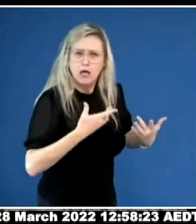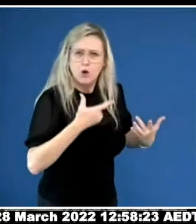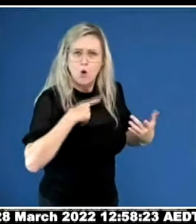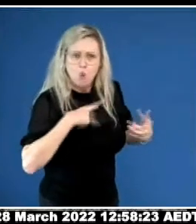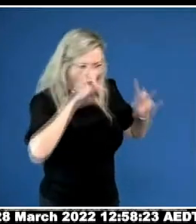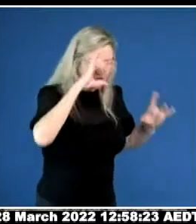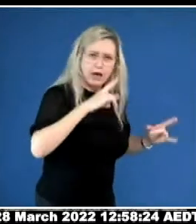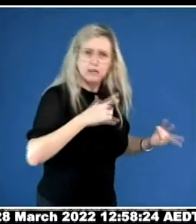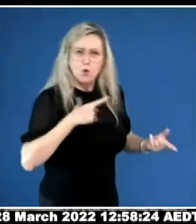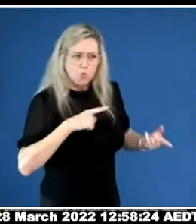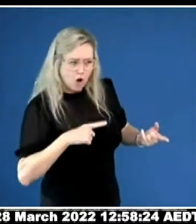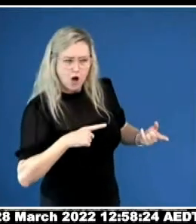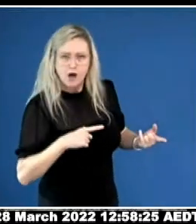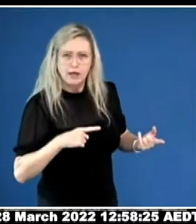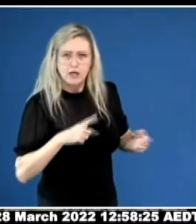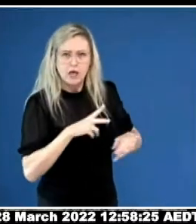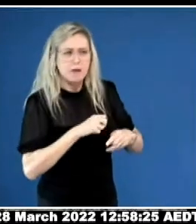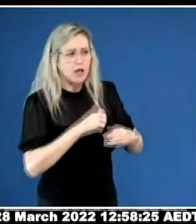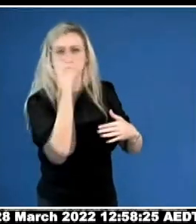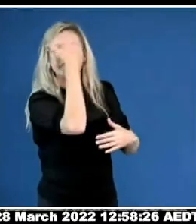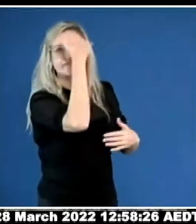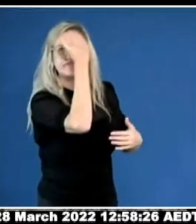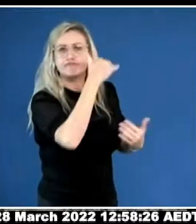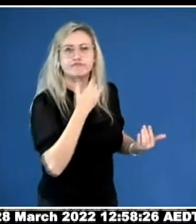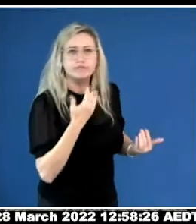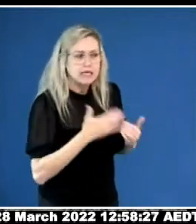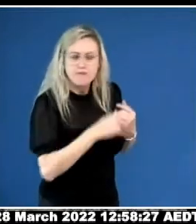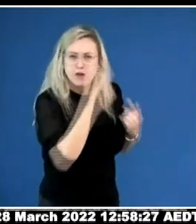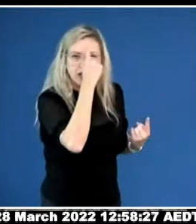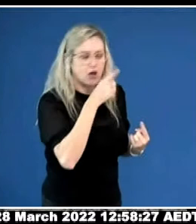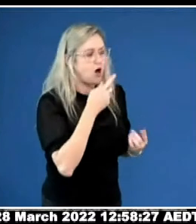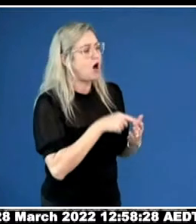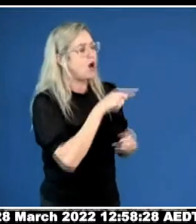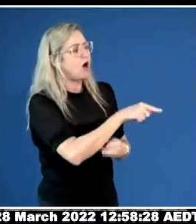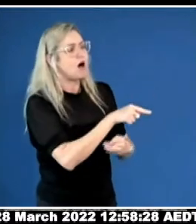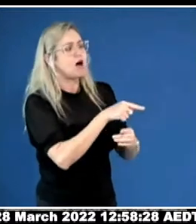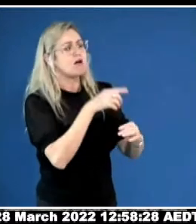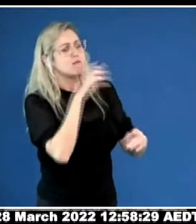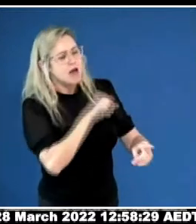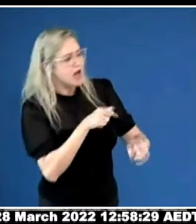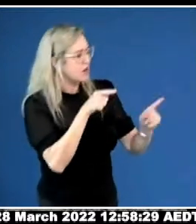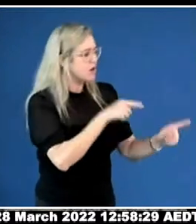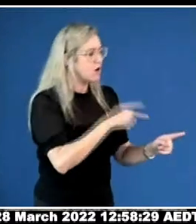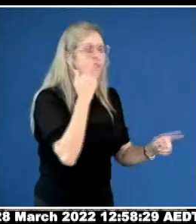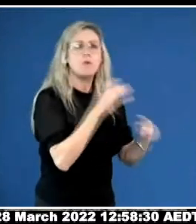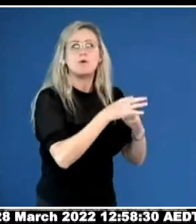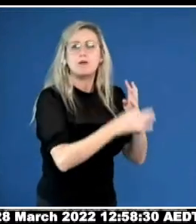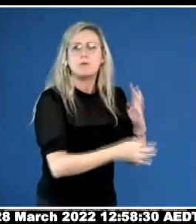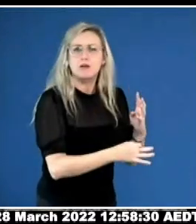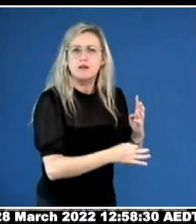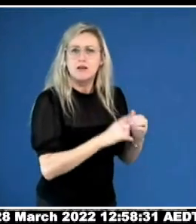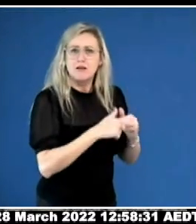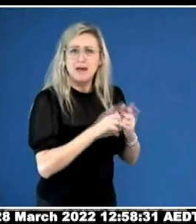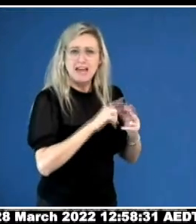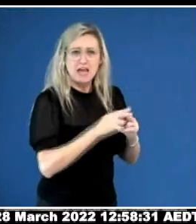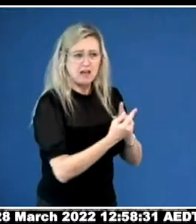That lack of understanding of women when they go into fight mode, that we do fight back, we do argue or we do